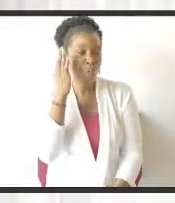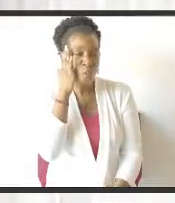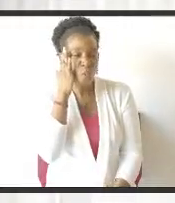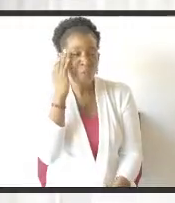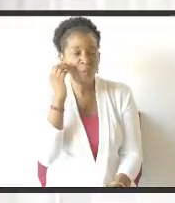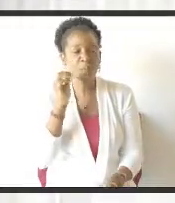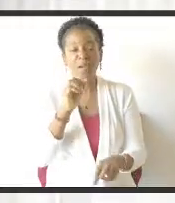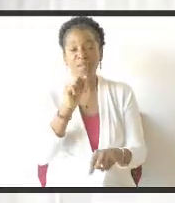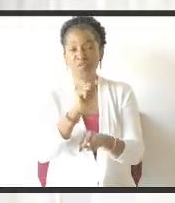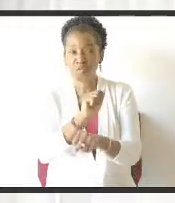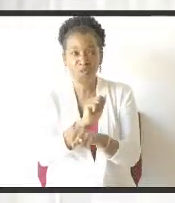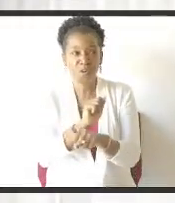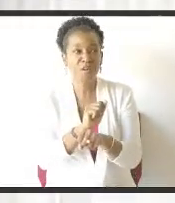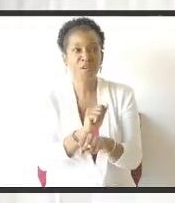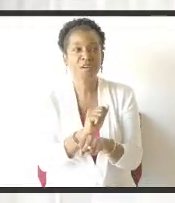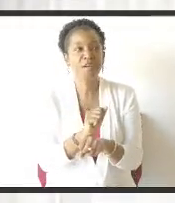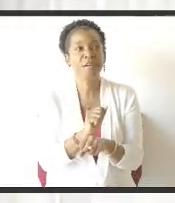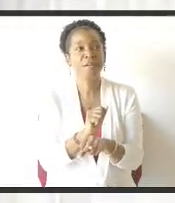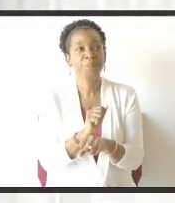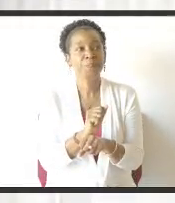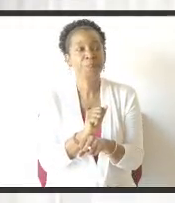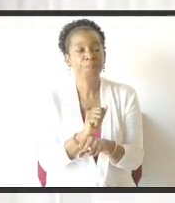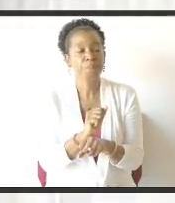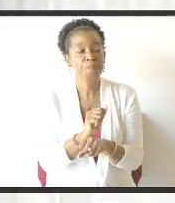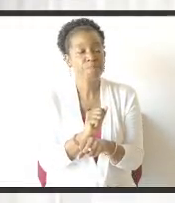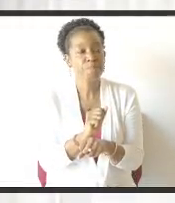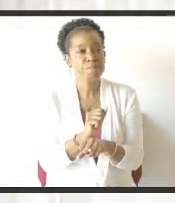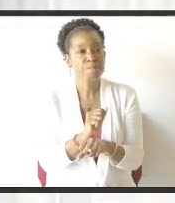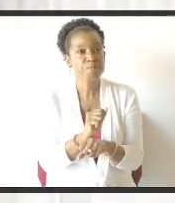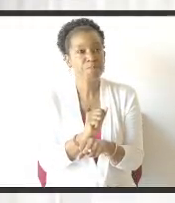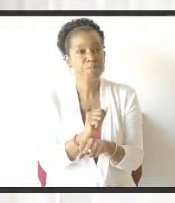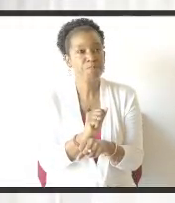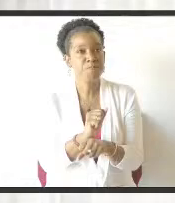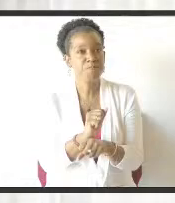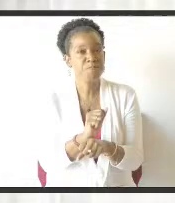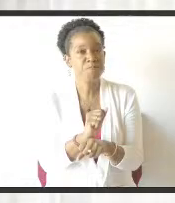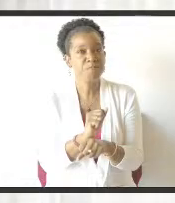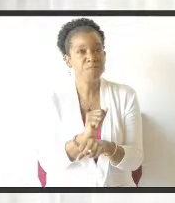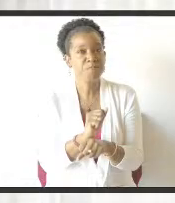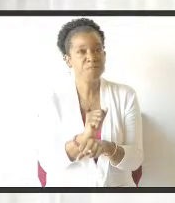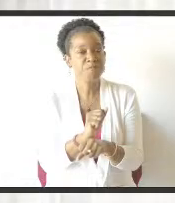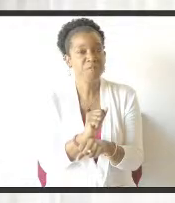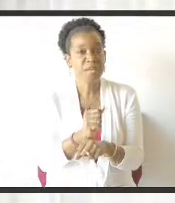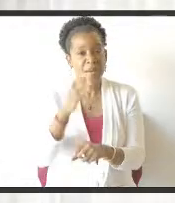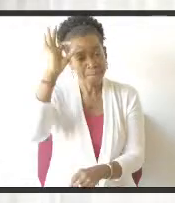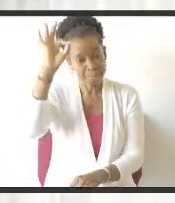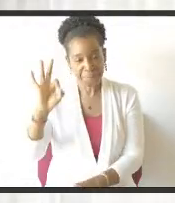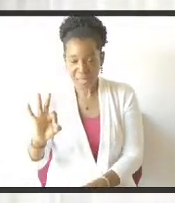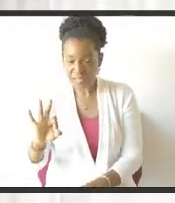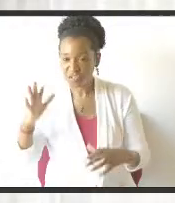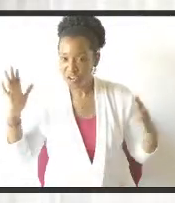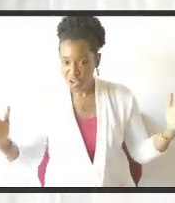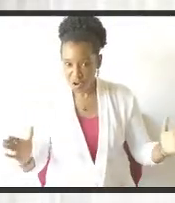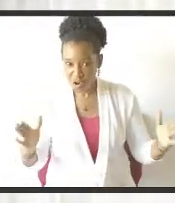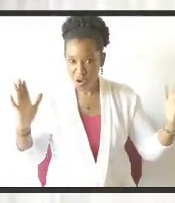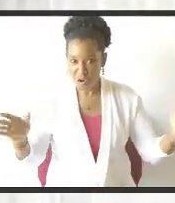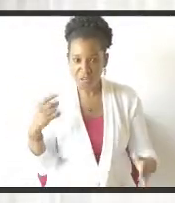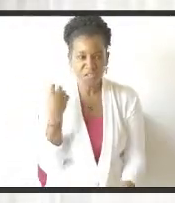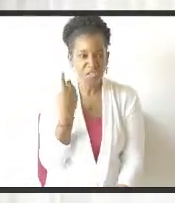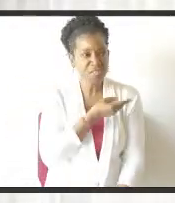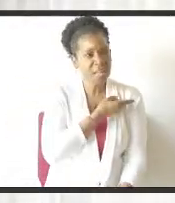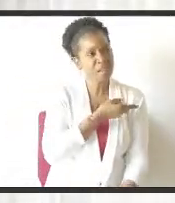Or are you determined that the only one who has a right to control and direct my